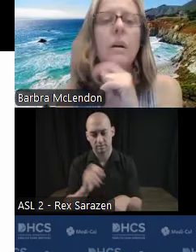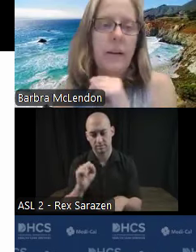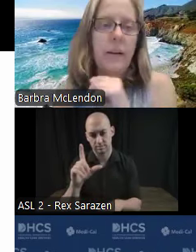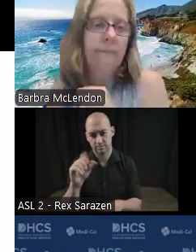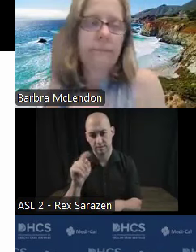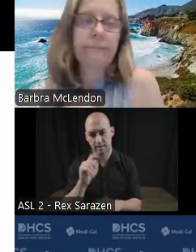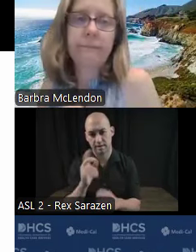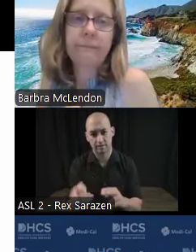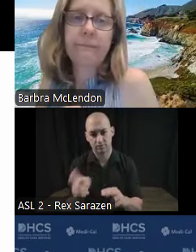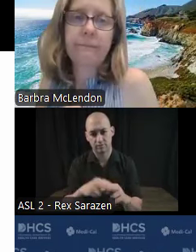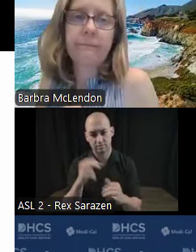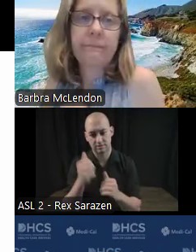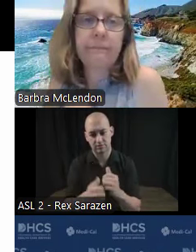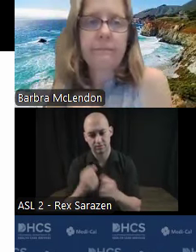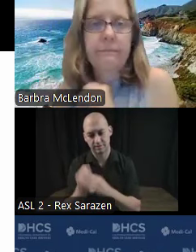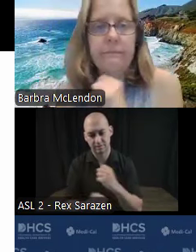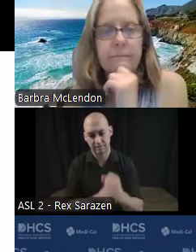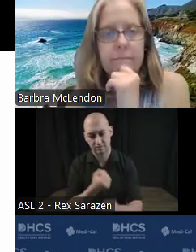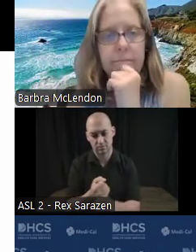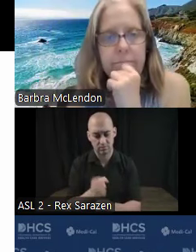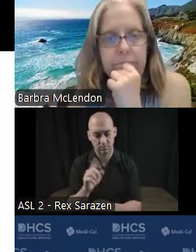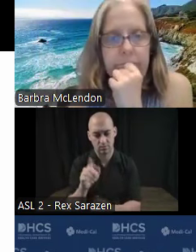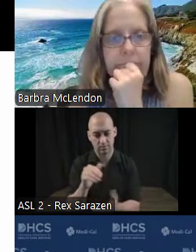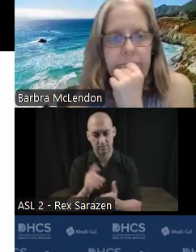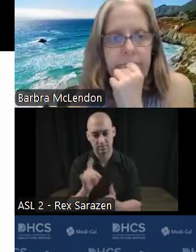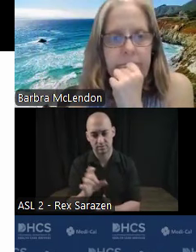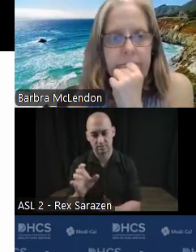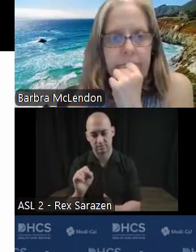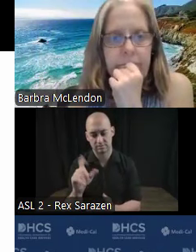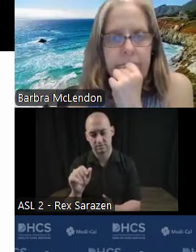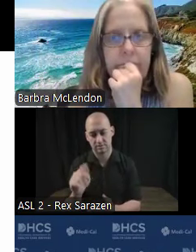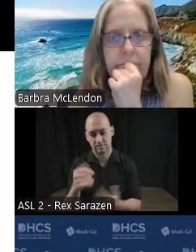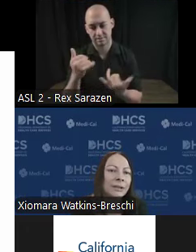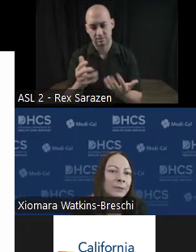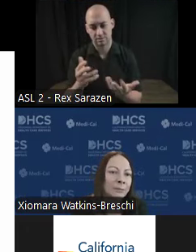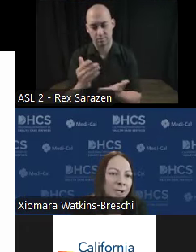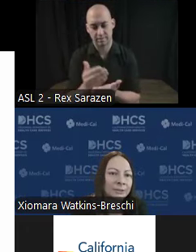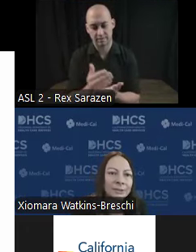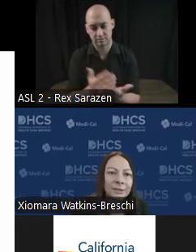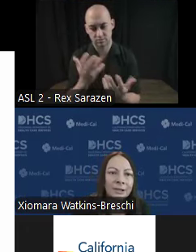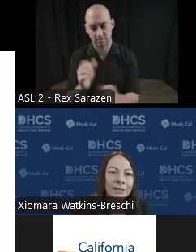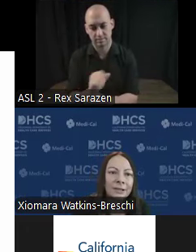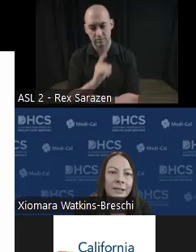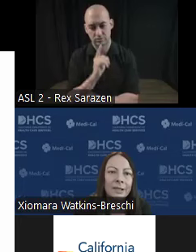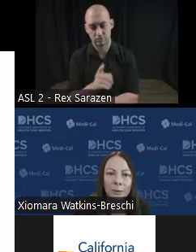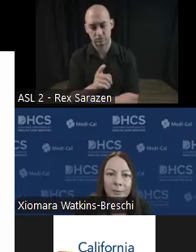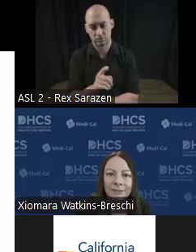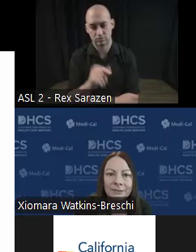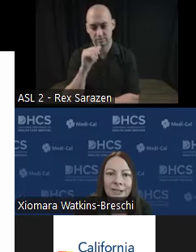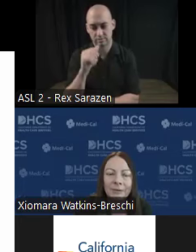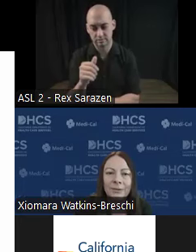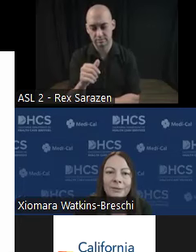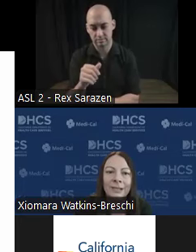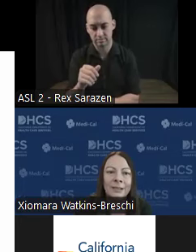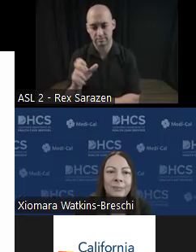year by 1,800 slots, but we are still in waitlist status because we want to make sure that we monitor the enrollment